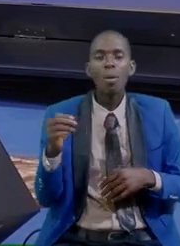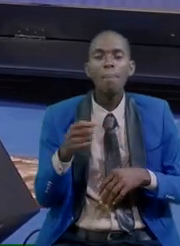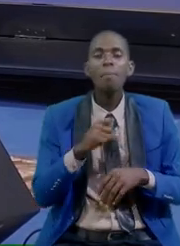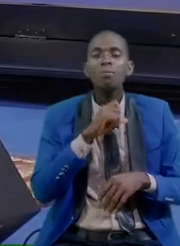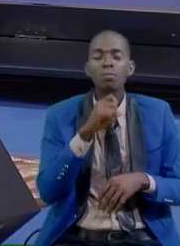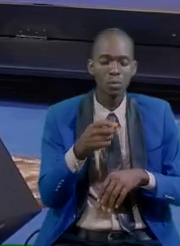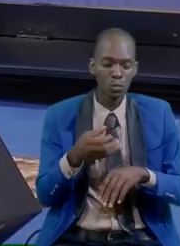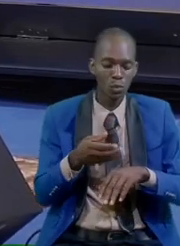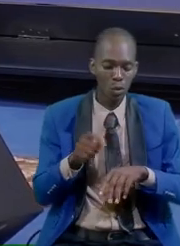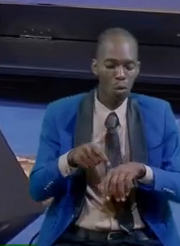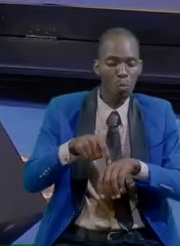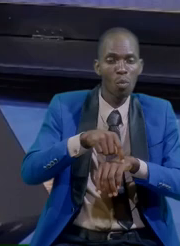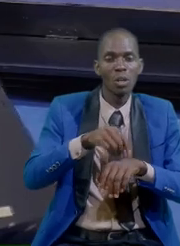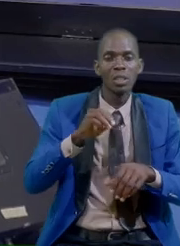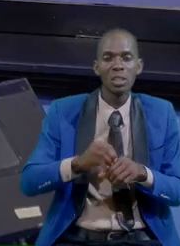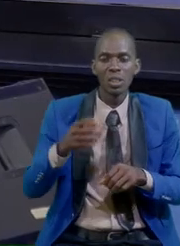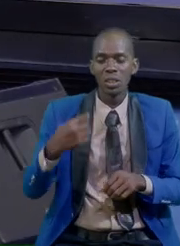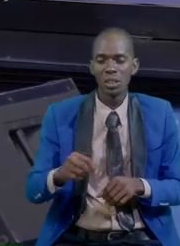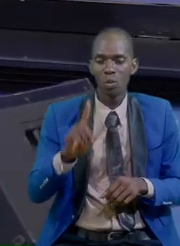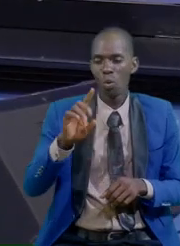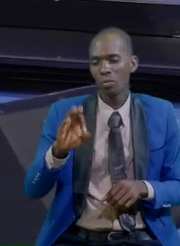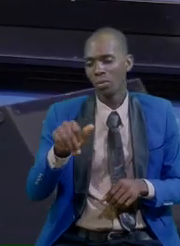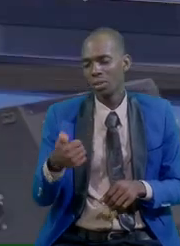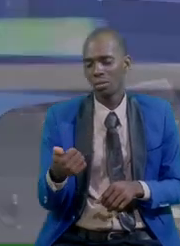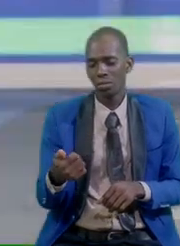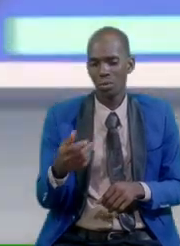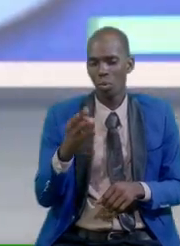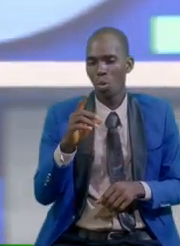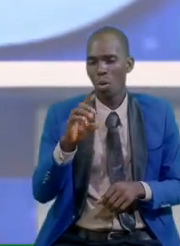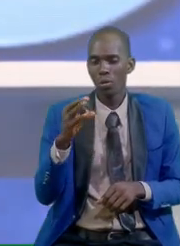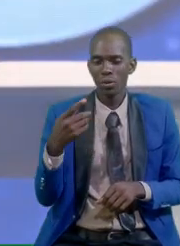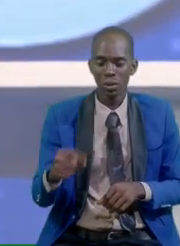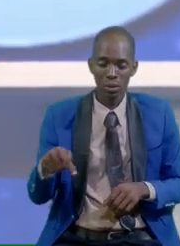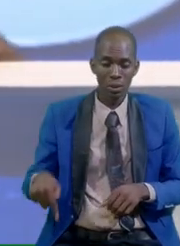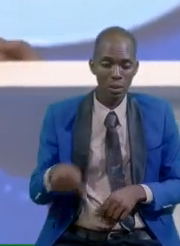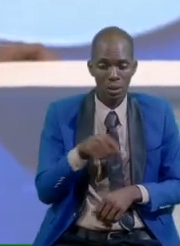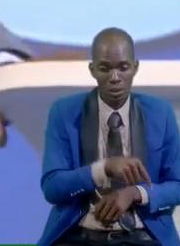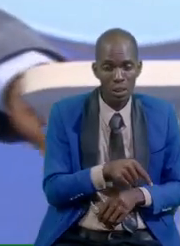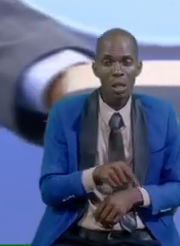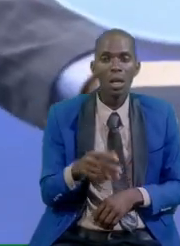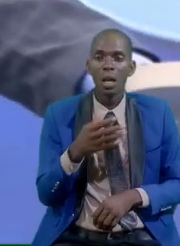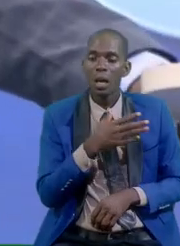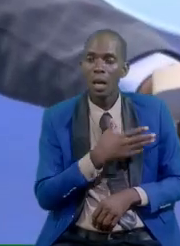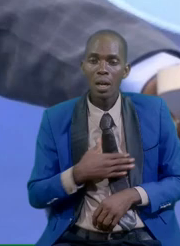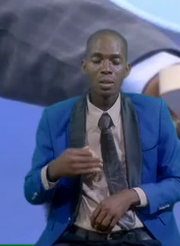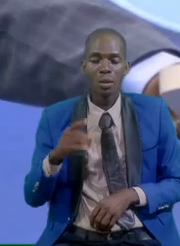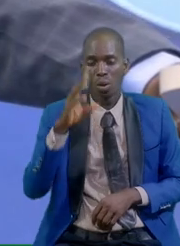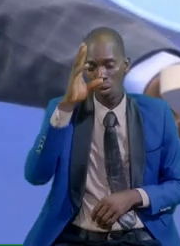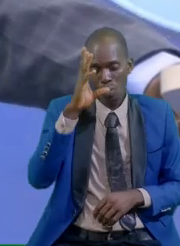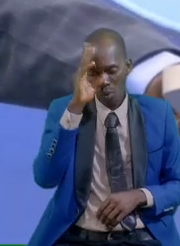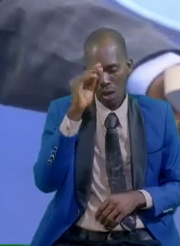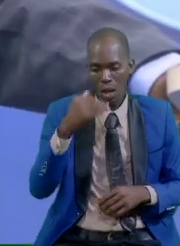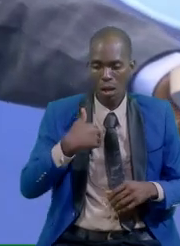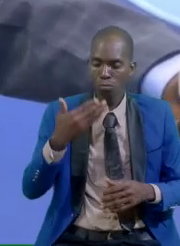rubber. And the boy, he had one good leg, and then the other leg, no bones